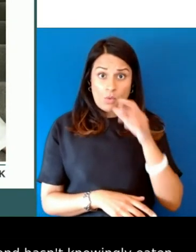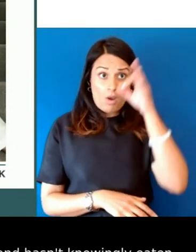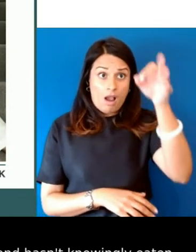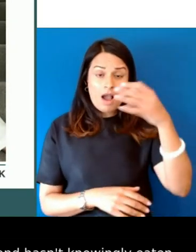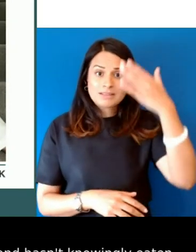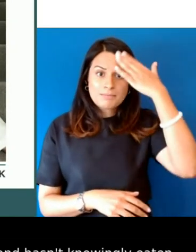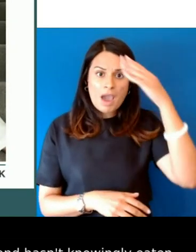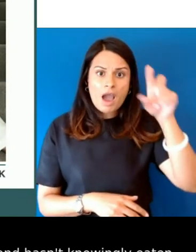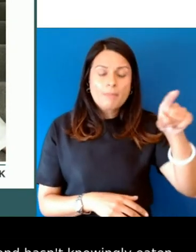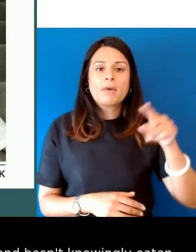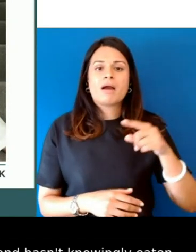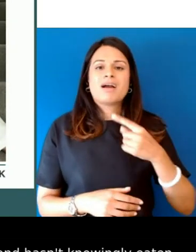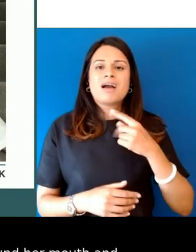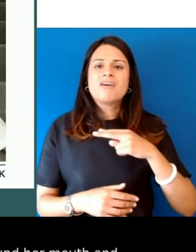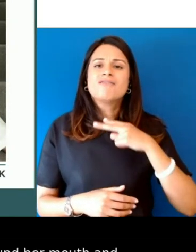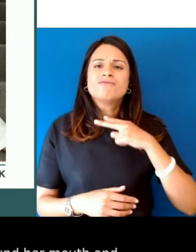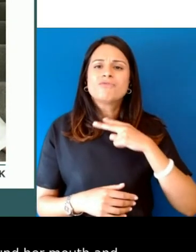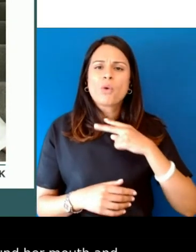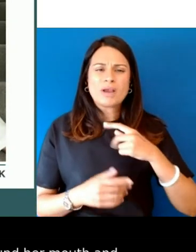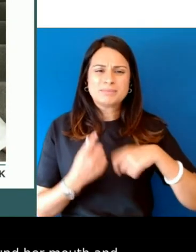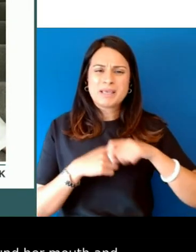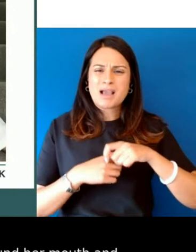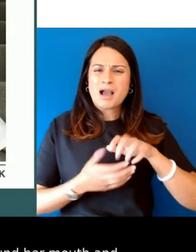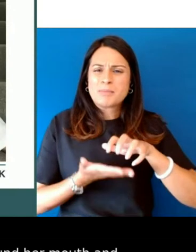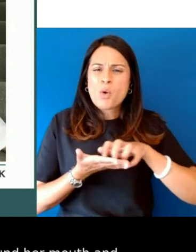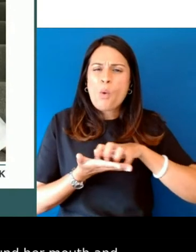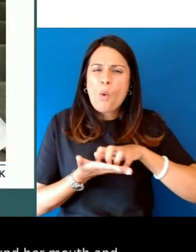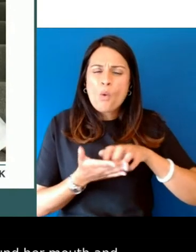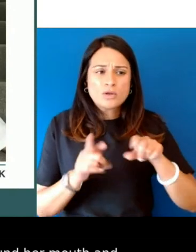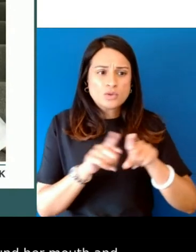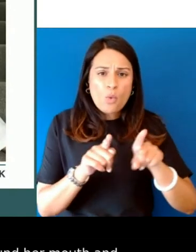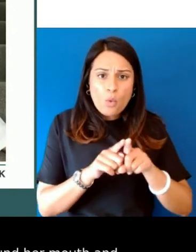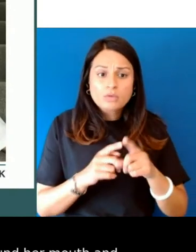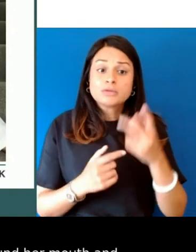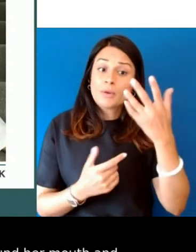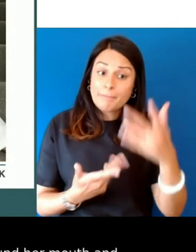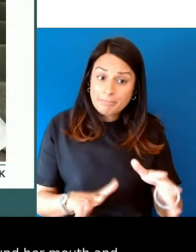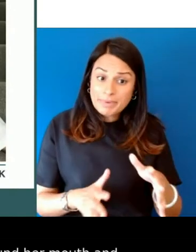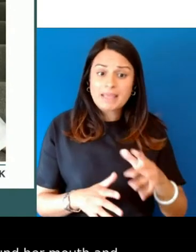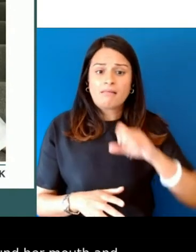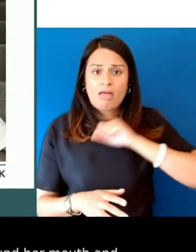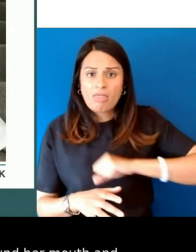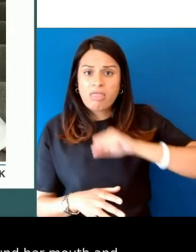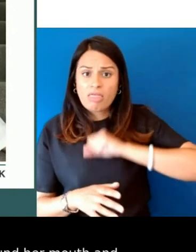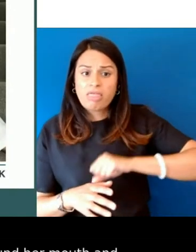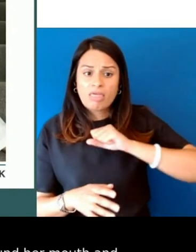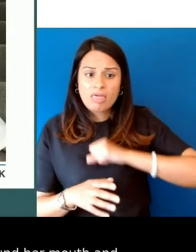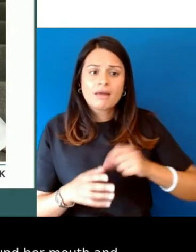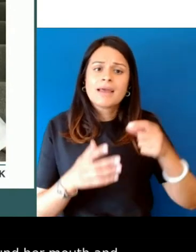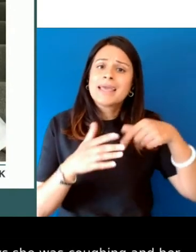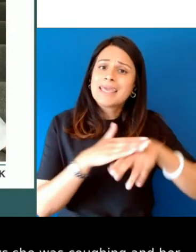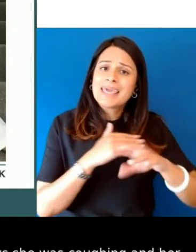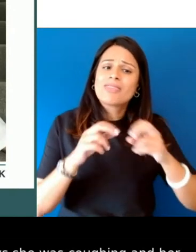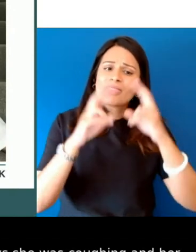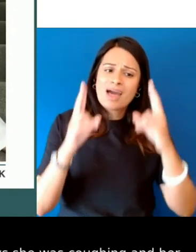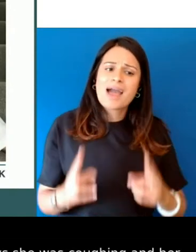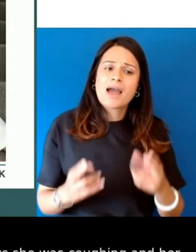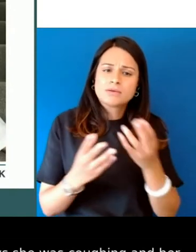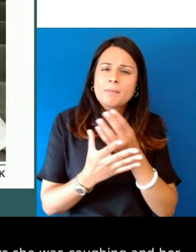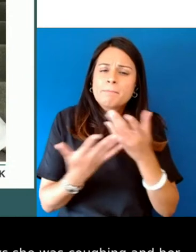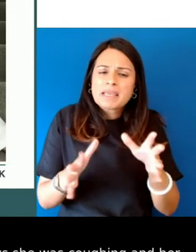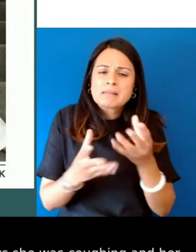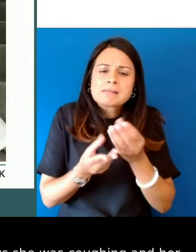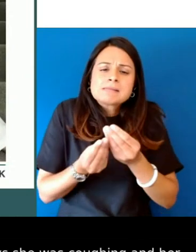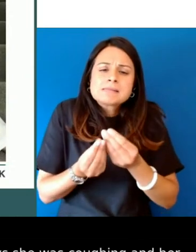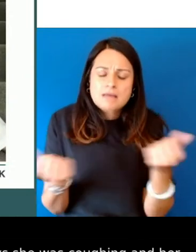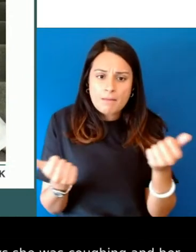went hoarse they had some antihistamines and cetirizine in the house so they gave that and her symptoms went away after 30 minutes and actually she does